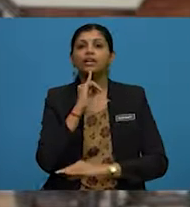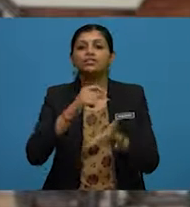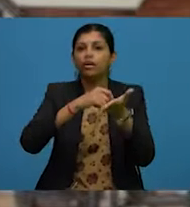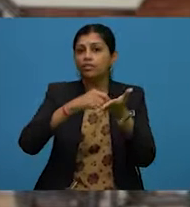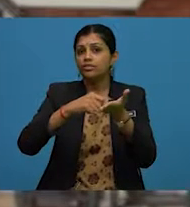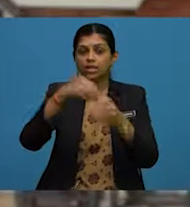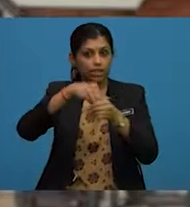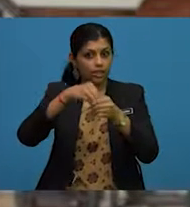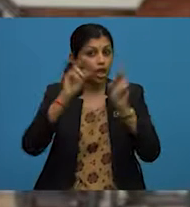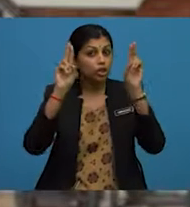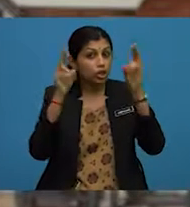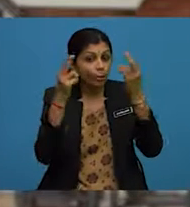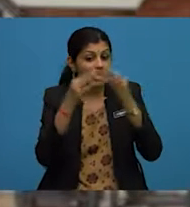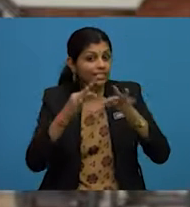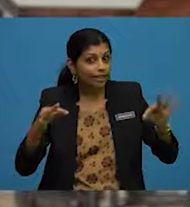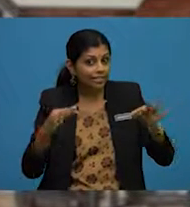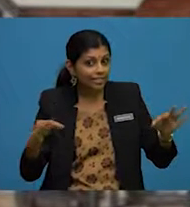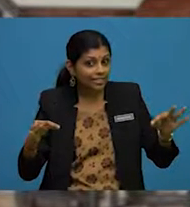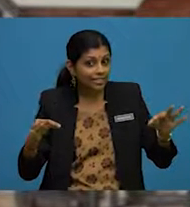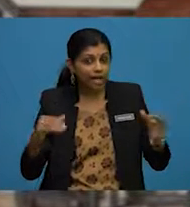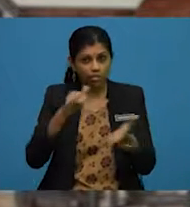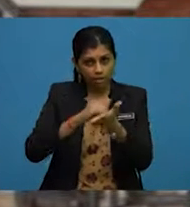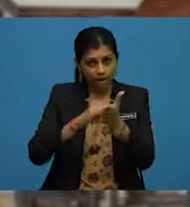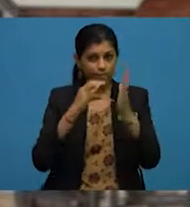in the topic sentence of that paragraph.